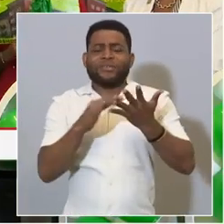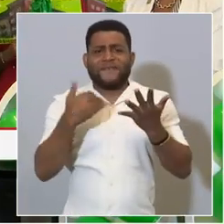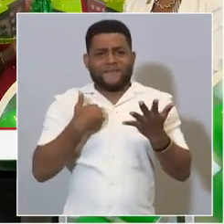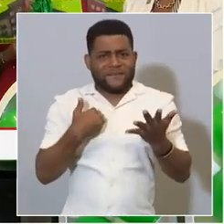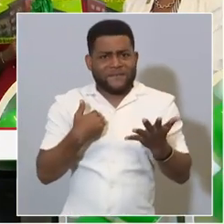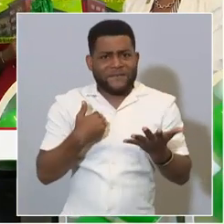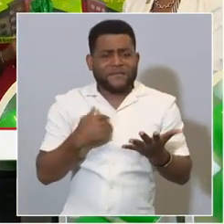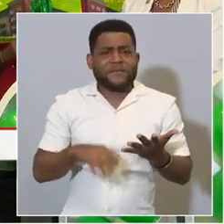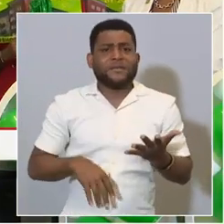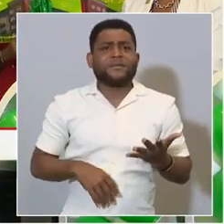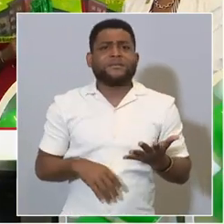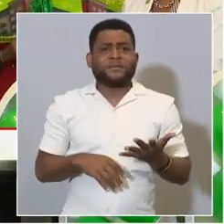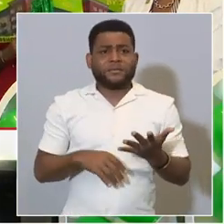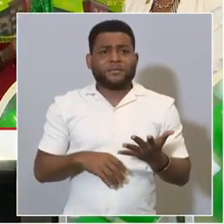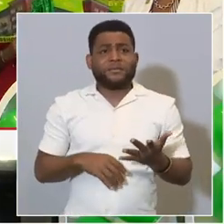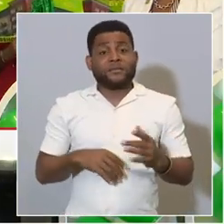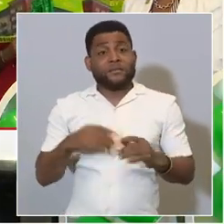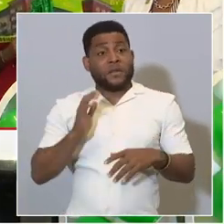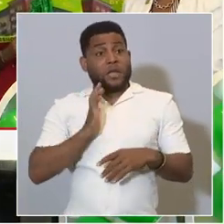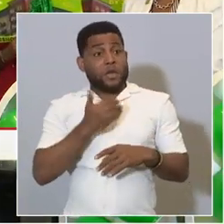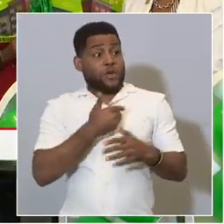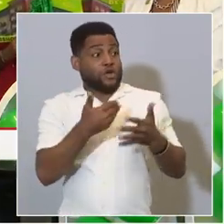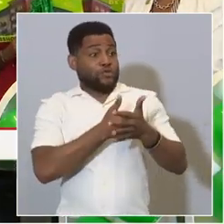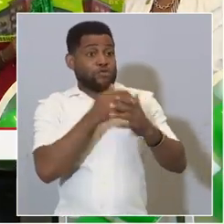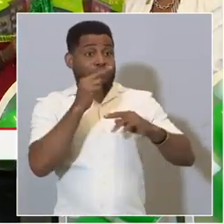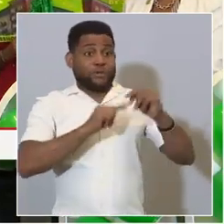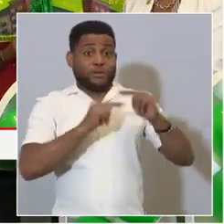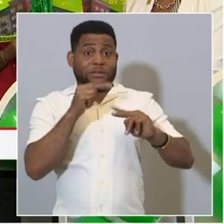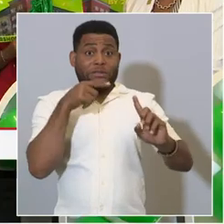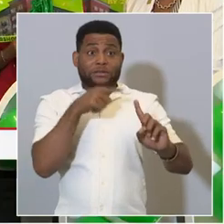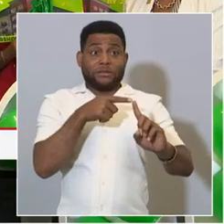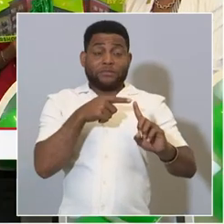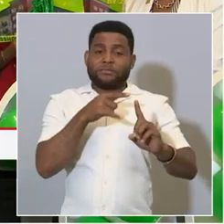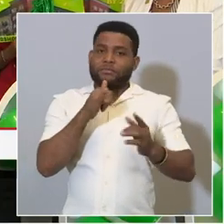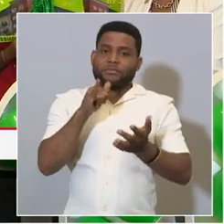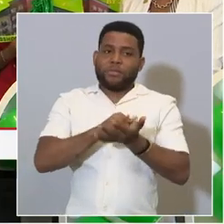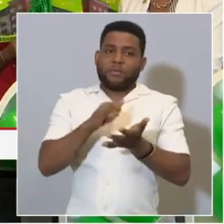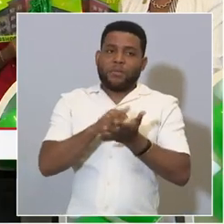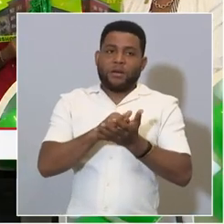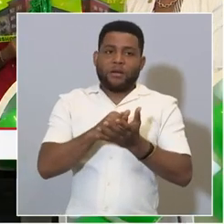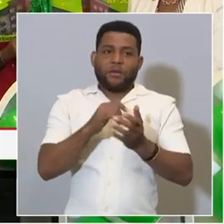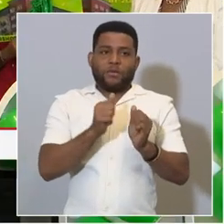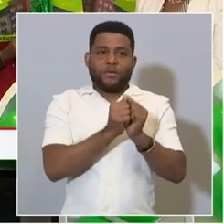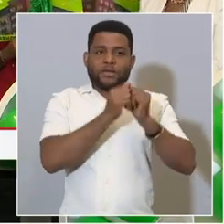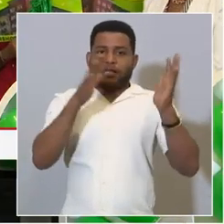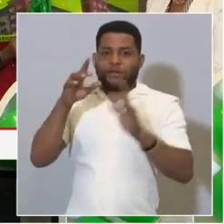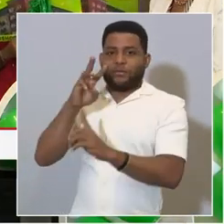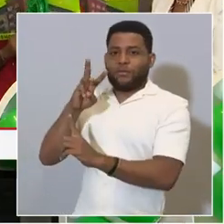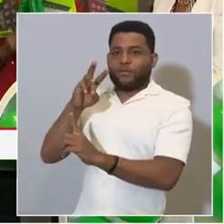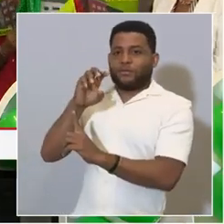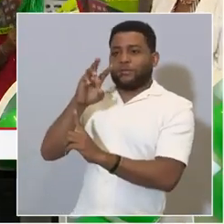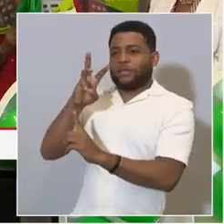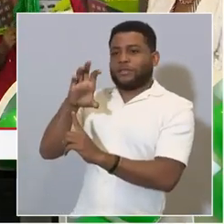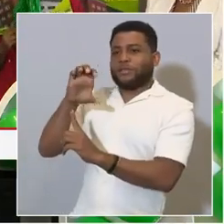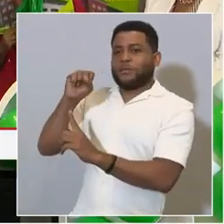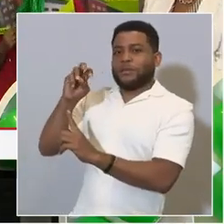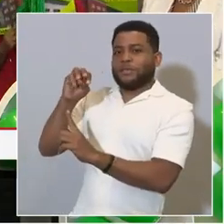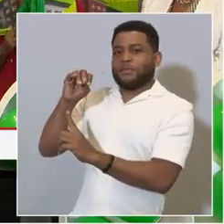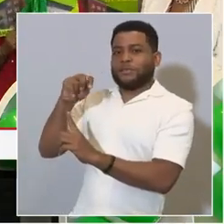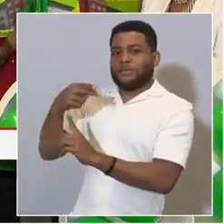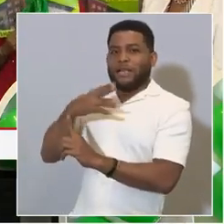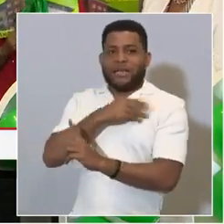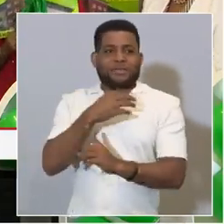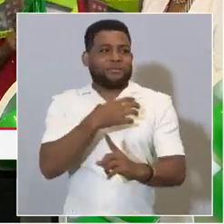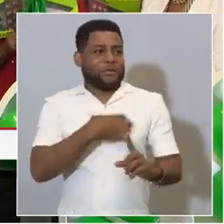without the partnership between W.C. Smith and the Bowser administration. So thank you. We worked together